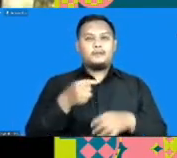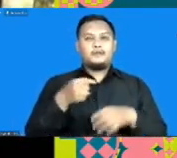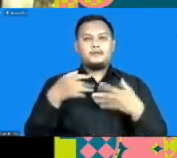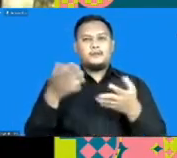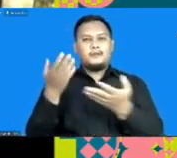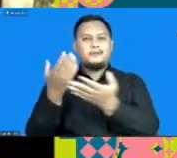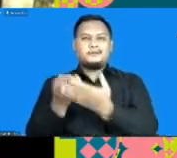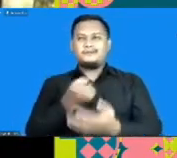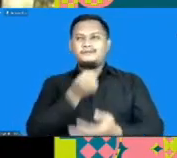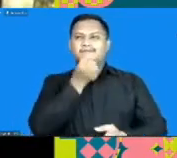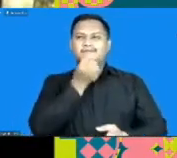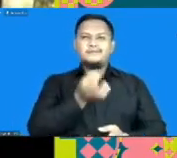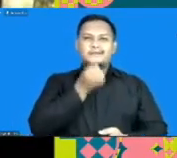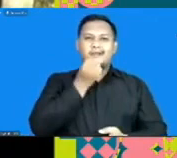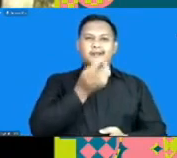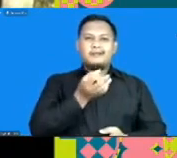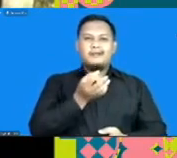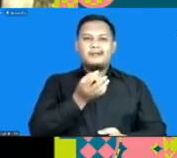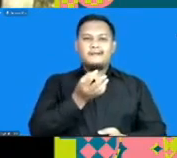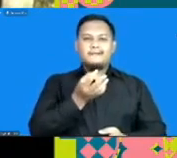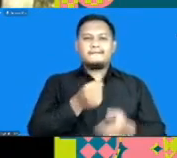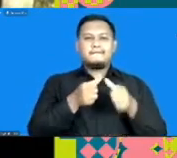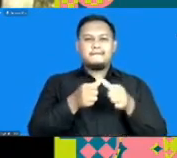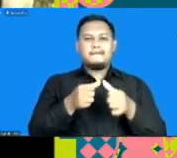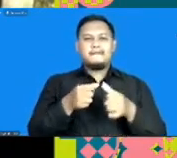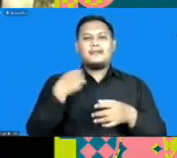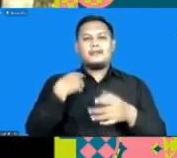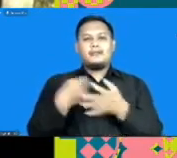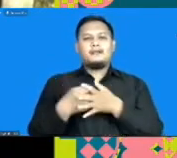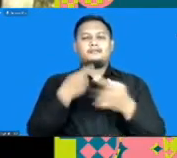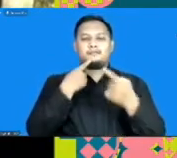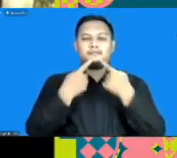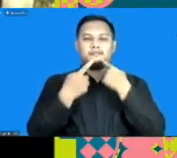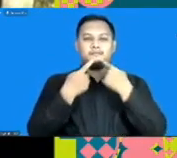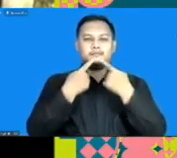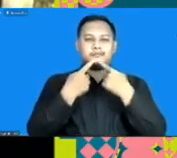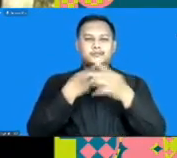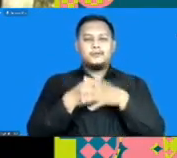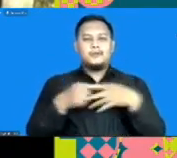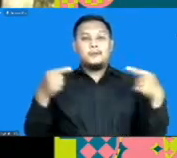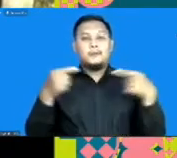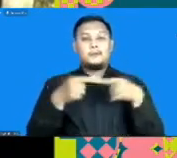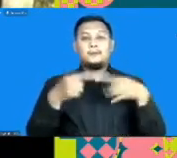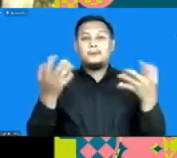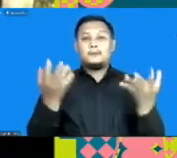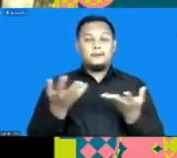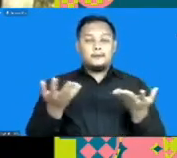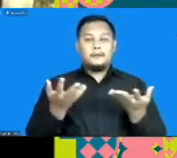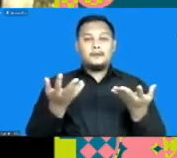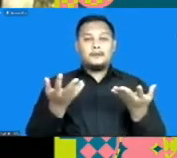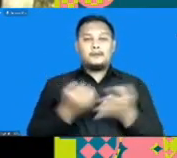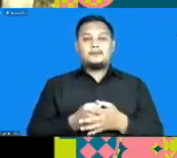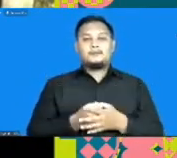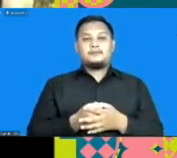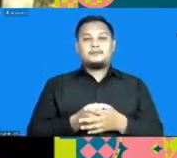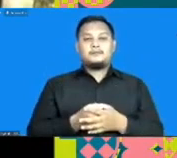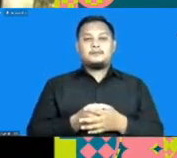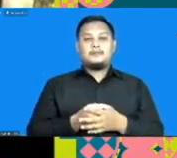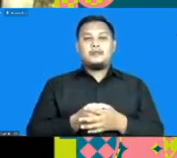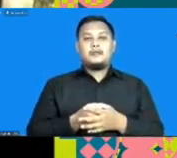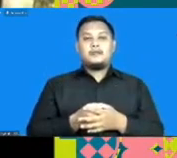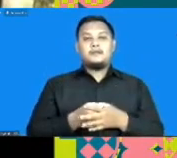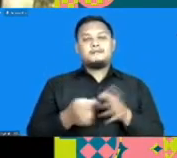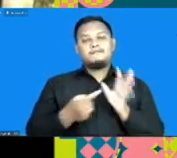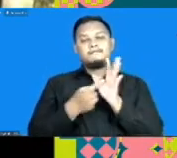advice and consultation regarding how to reinvent this or redo this or doing this maybe in more efficient